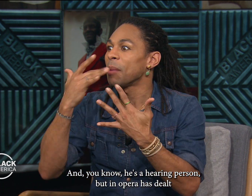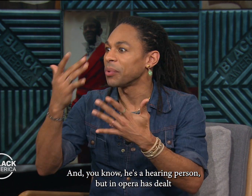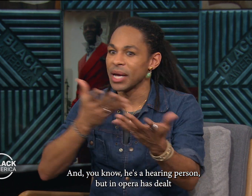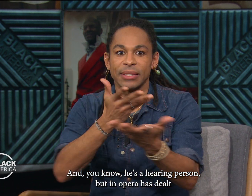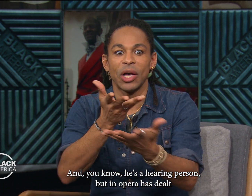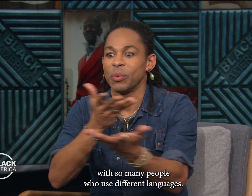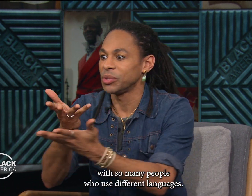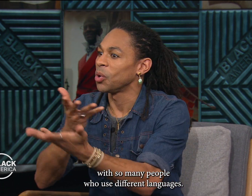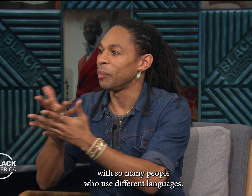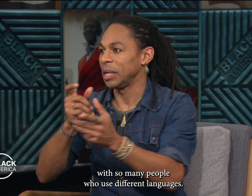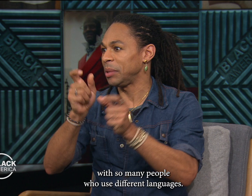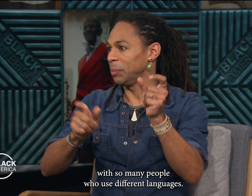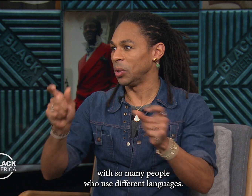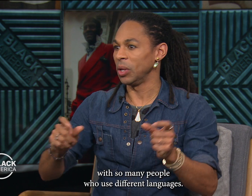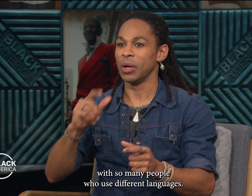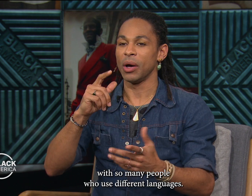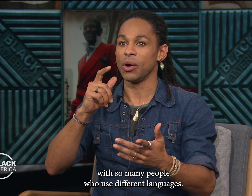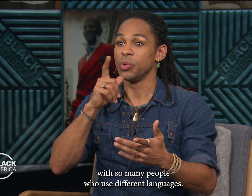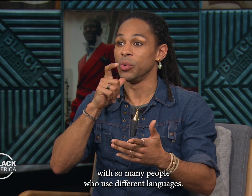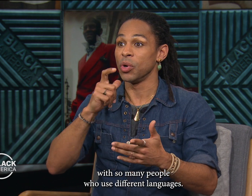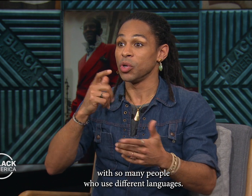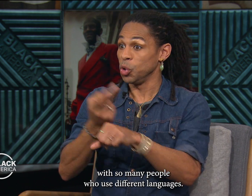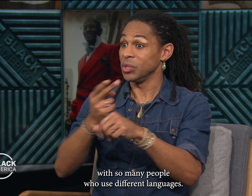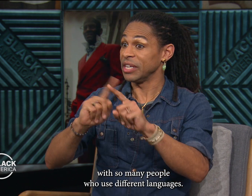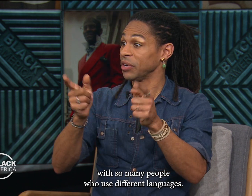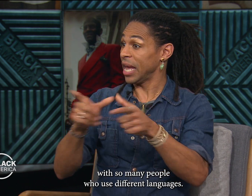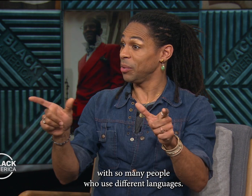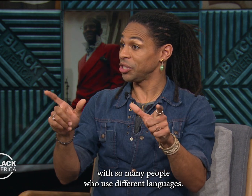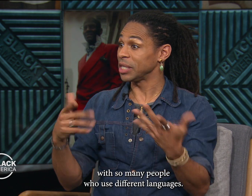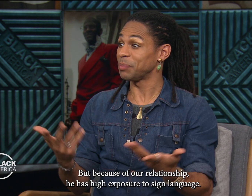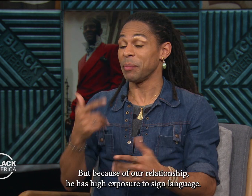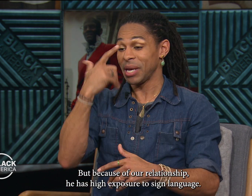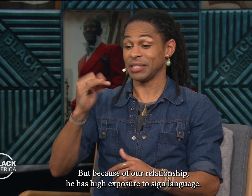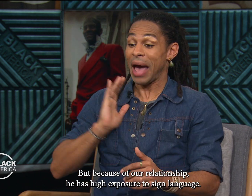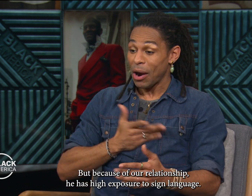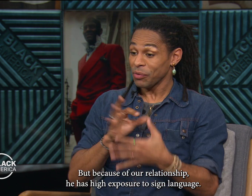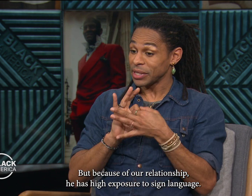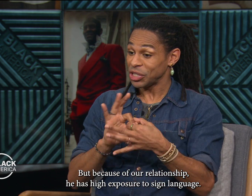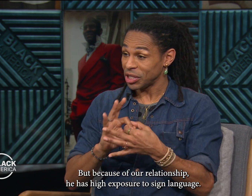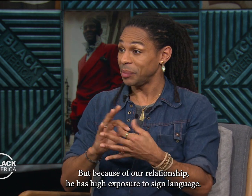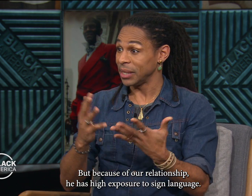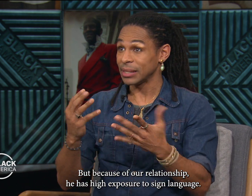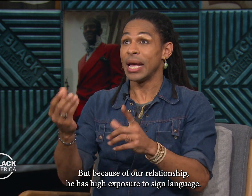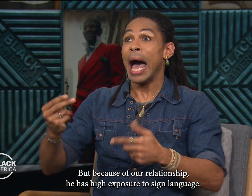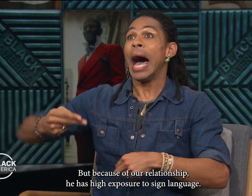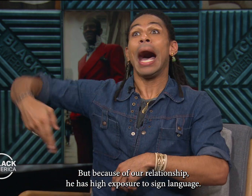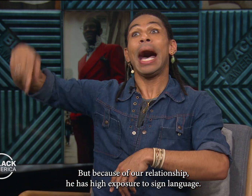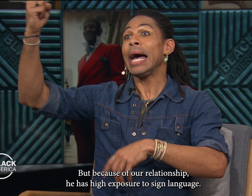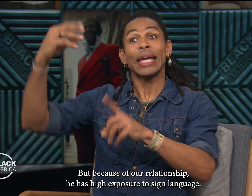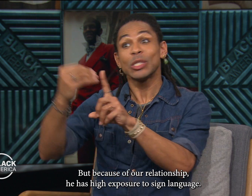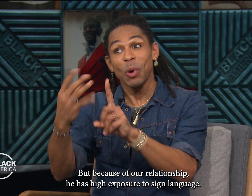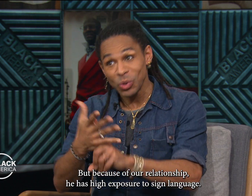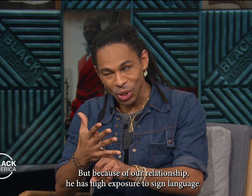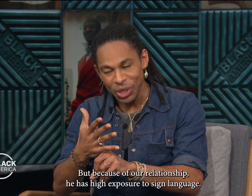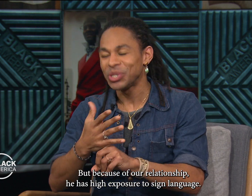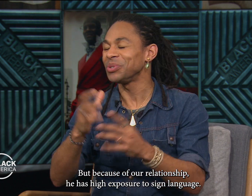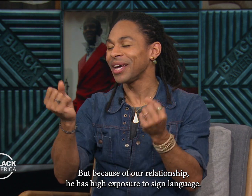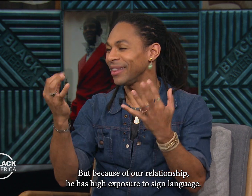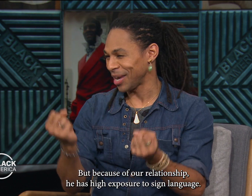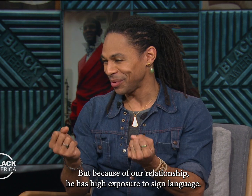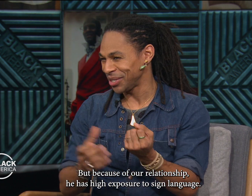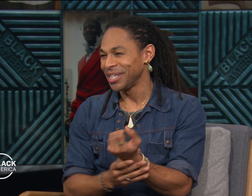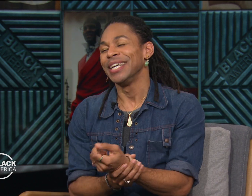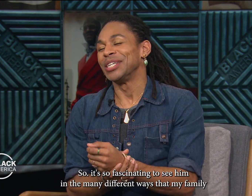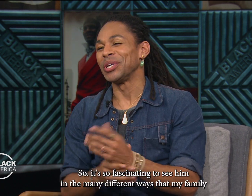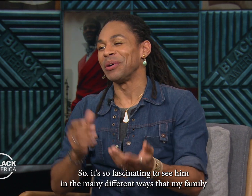in opera has dealt with so many people who use different languages. But because of our relationship, he is high exposure to